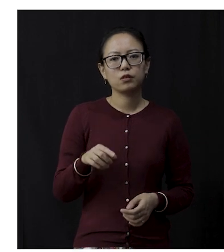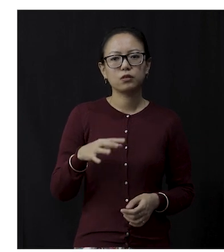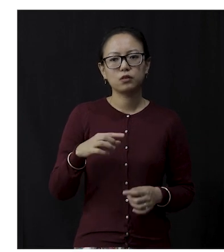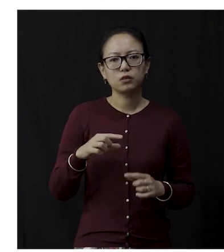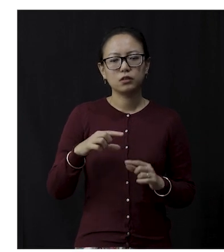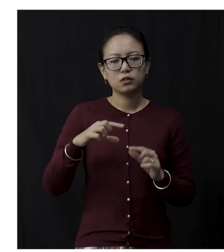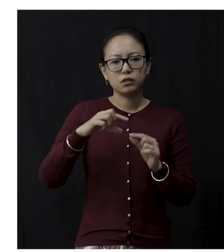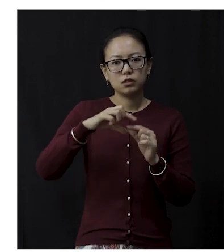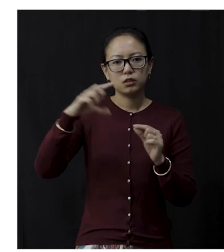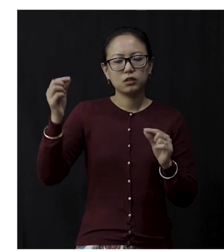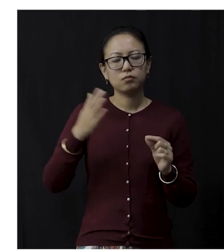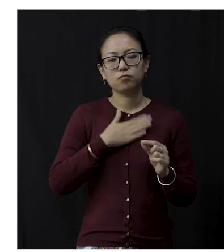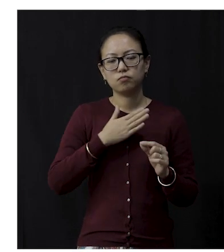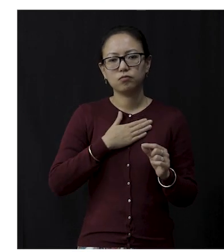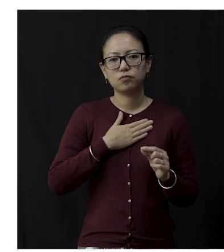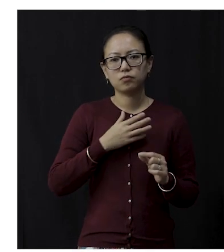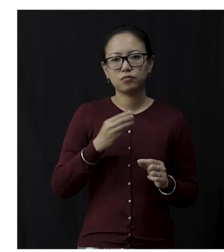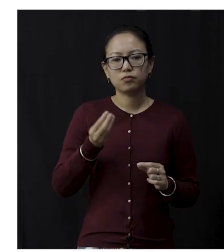now let's discuss about